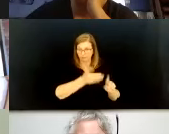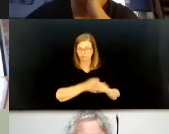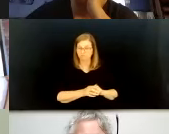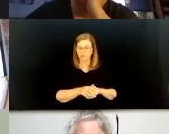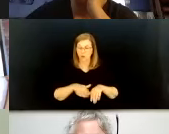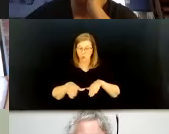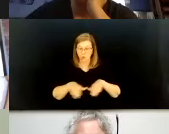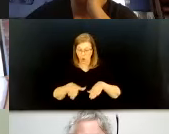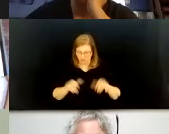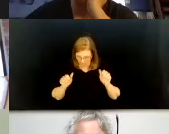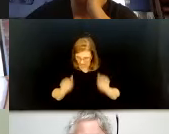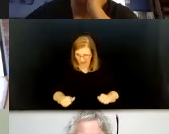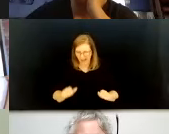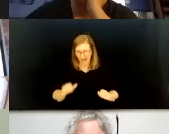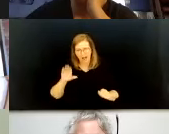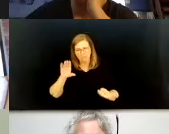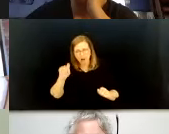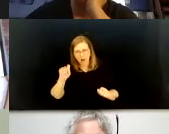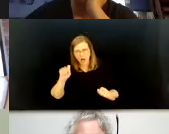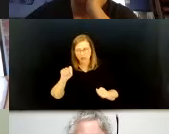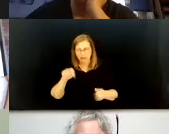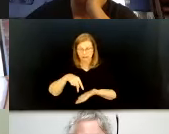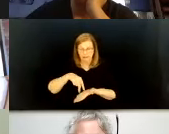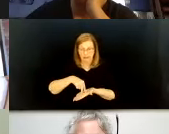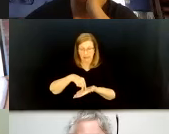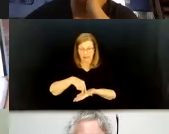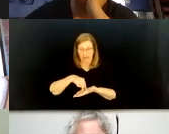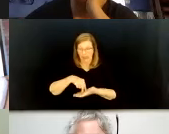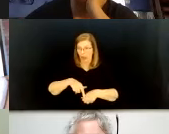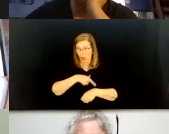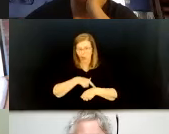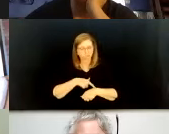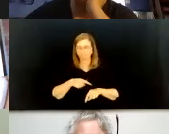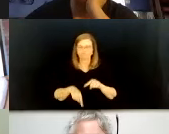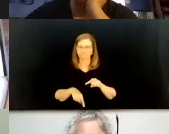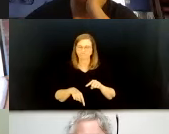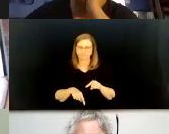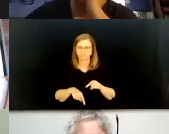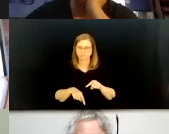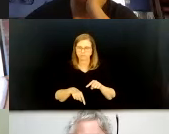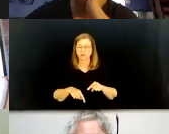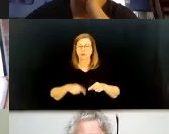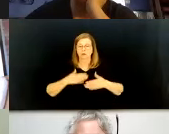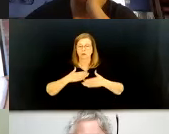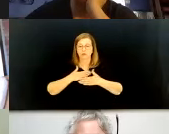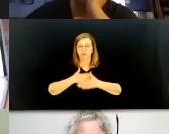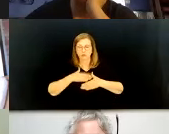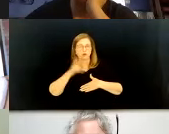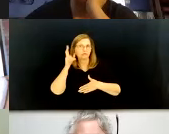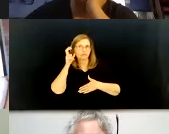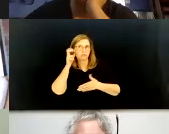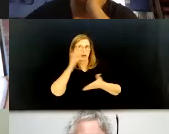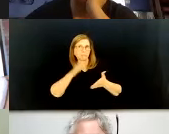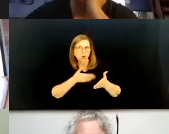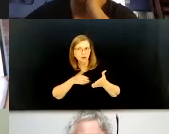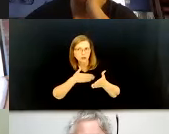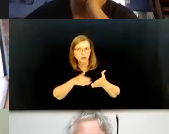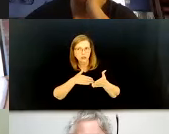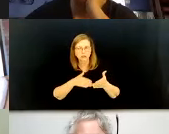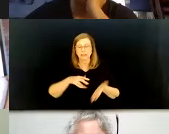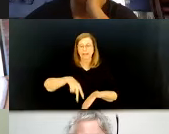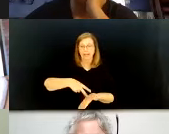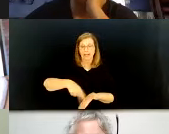walk, however, she cannot stand for long periods of time. She enjoys listening to music and she likes to